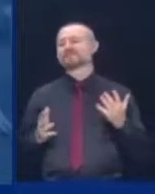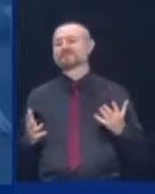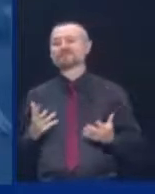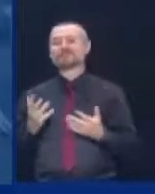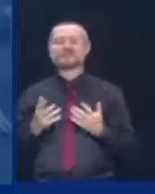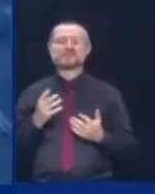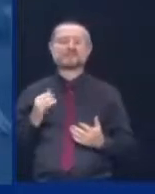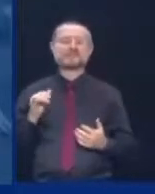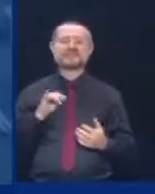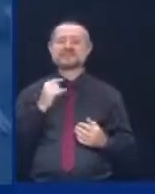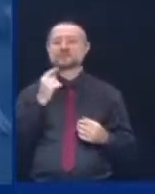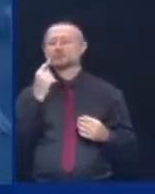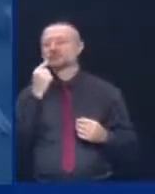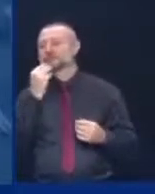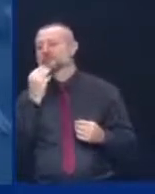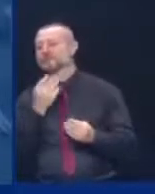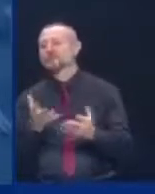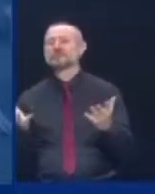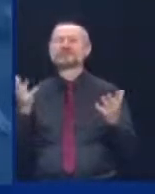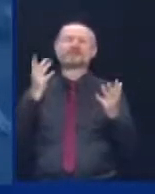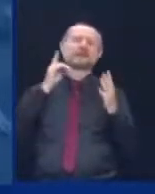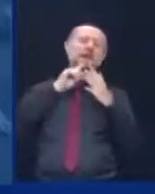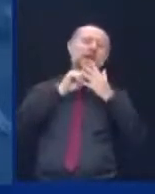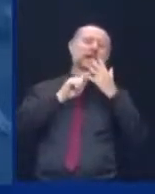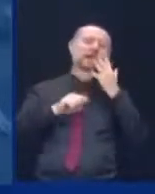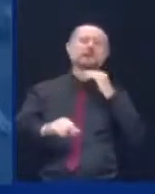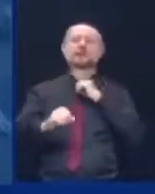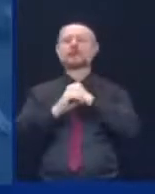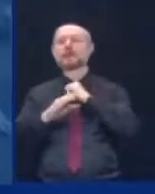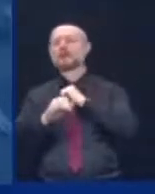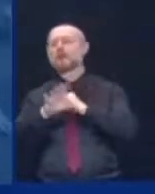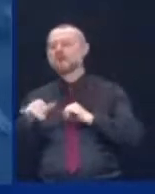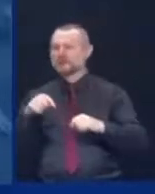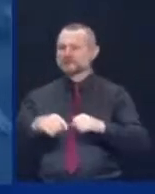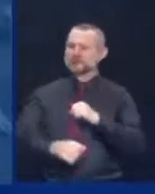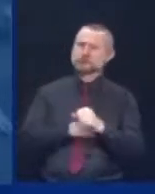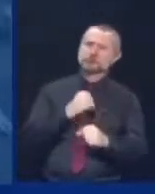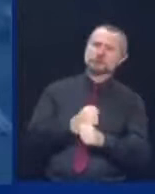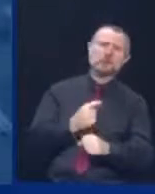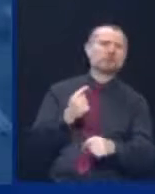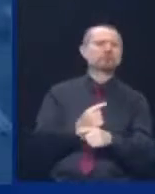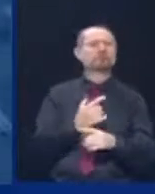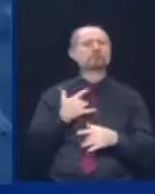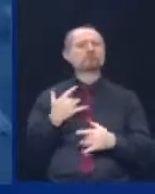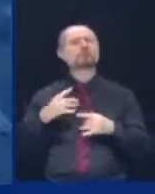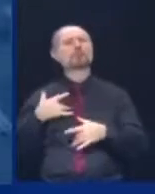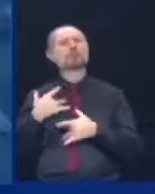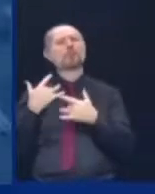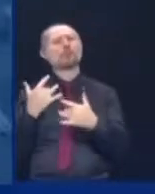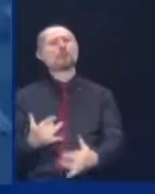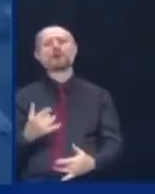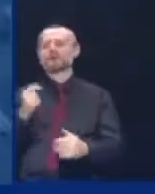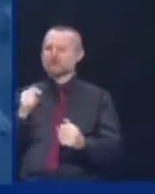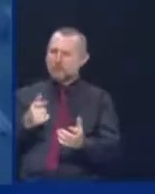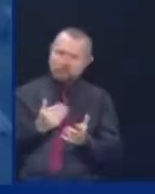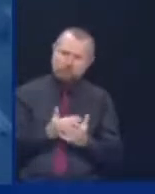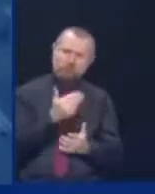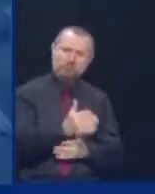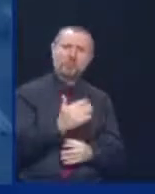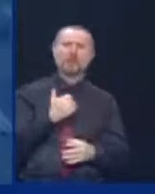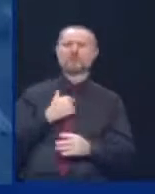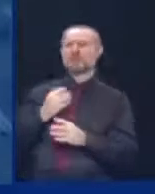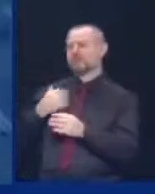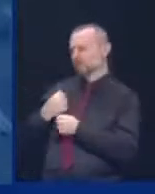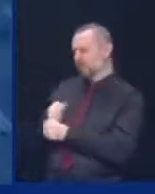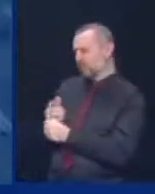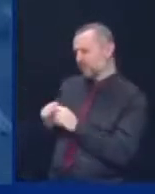stuffing. So they're trying to say, this should be a normal Thanksgiving, buy our product. I